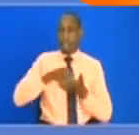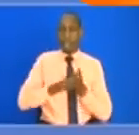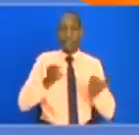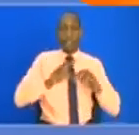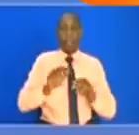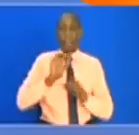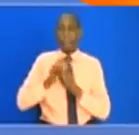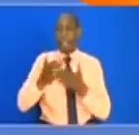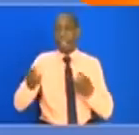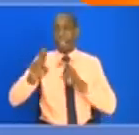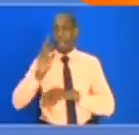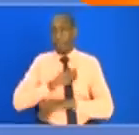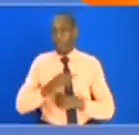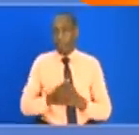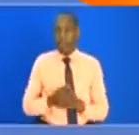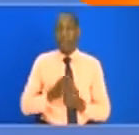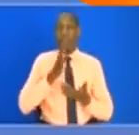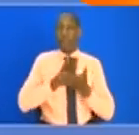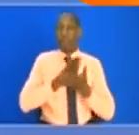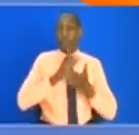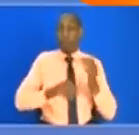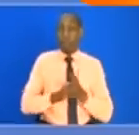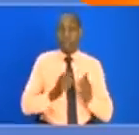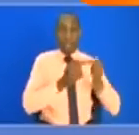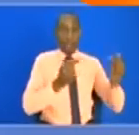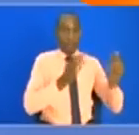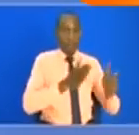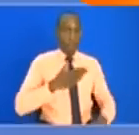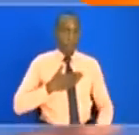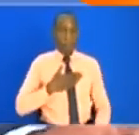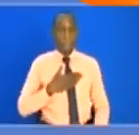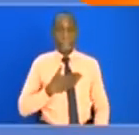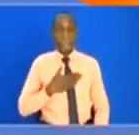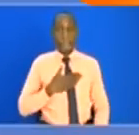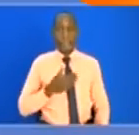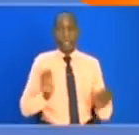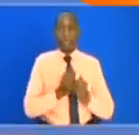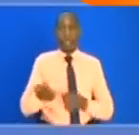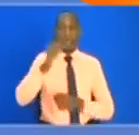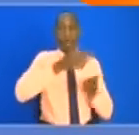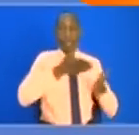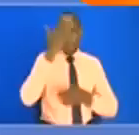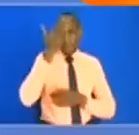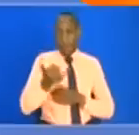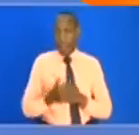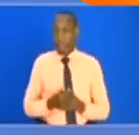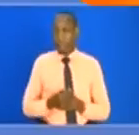many other things happened. In fact, my competitor could not come here